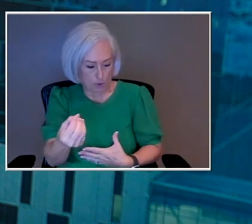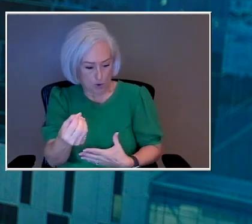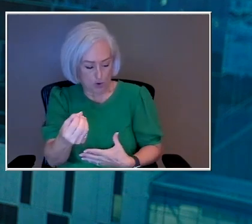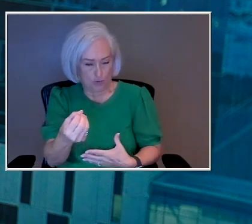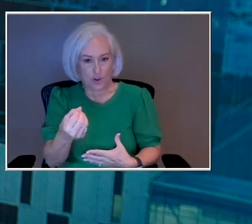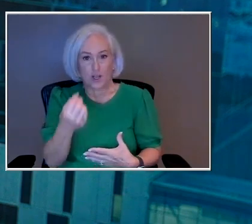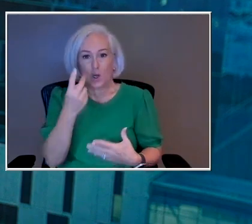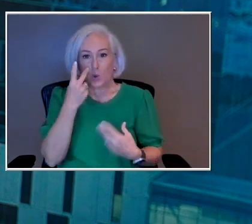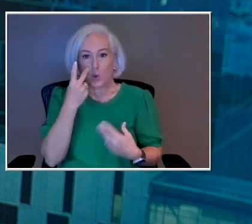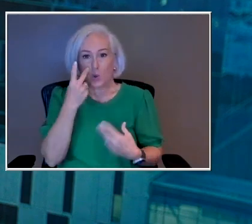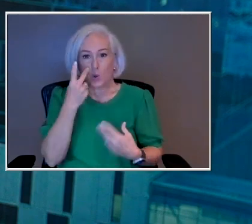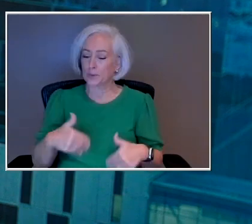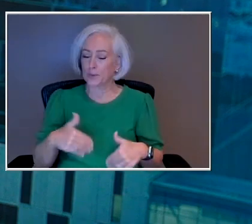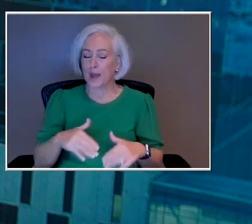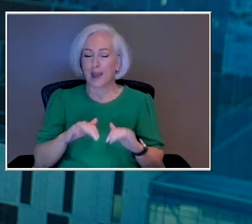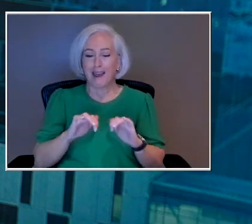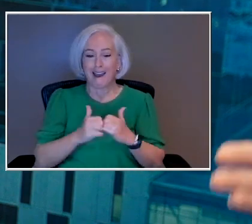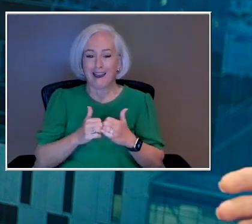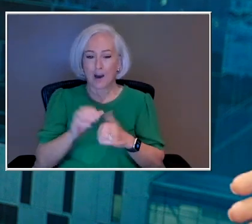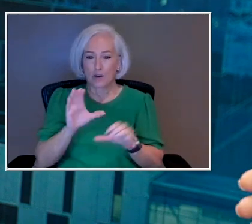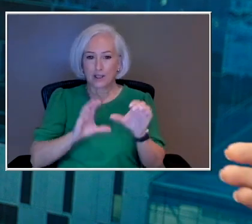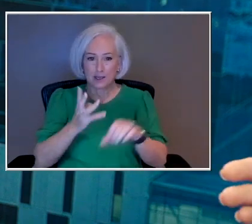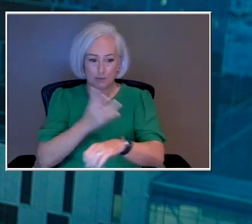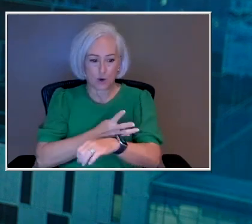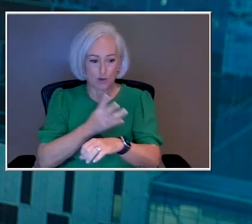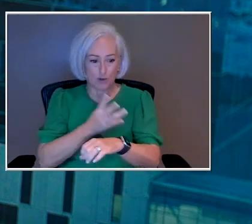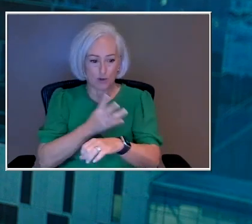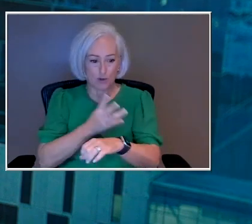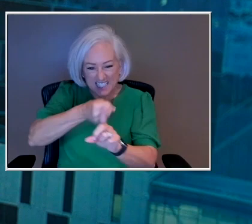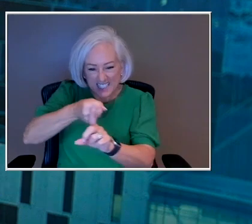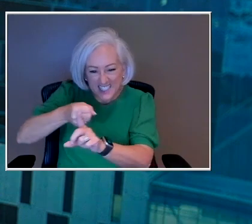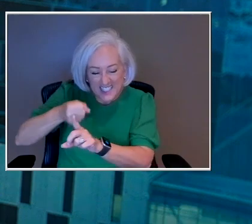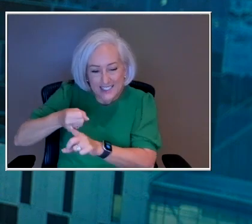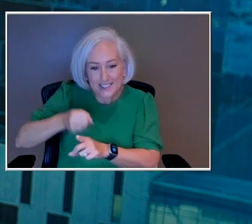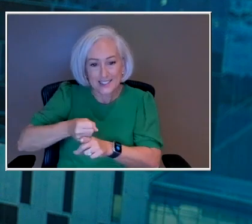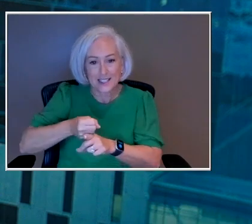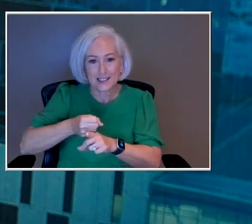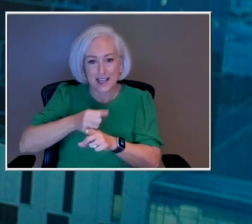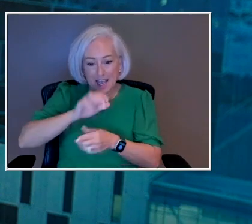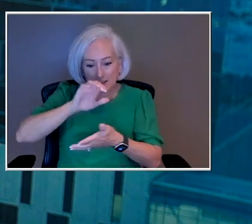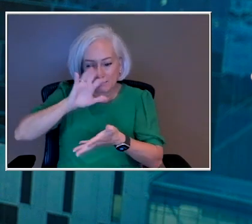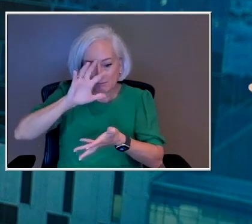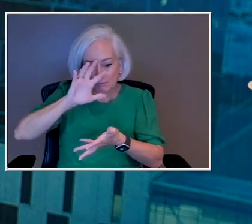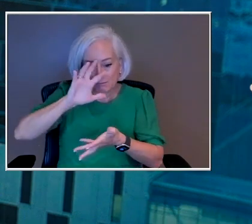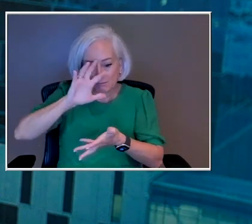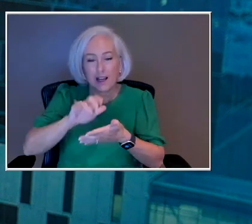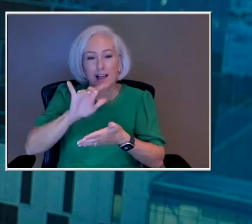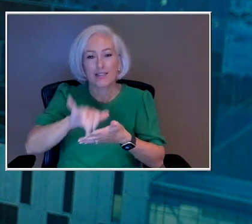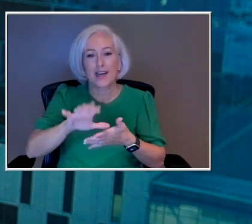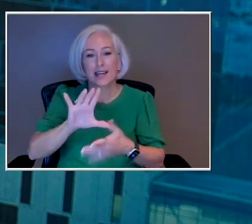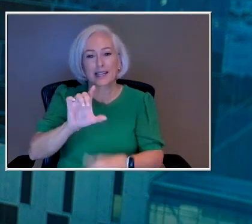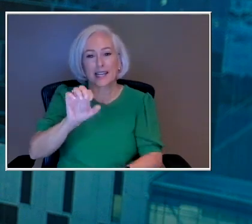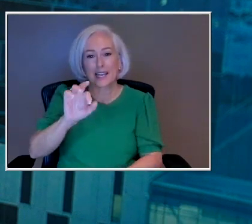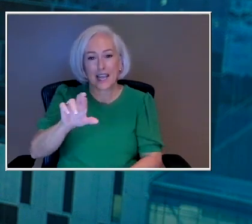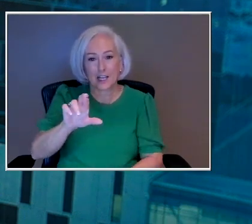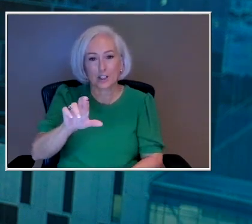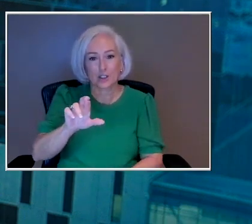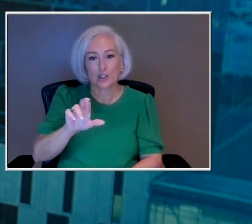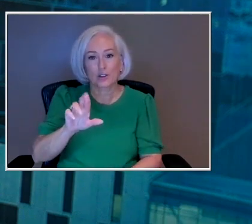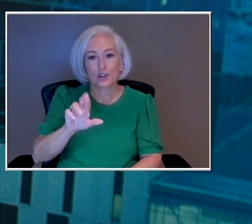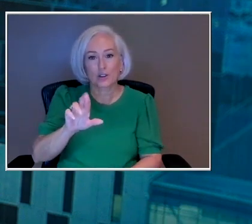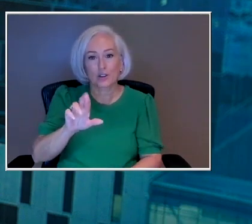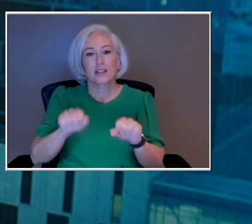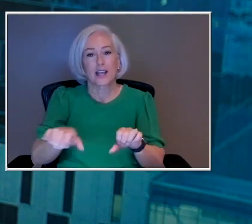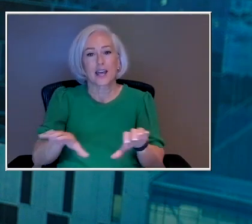that and kill the cancer. And based on that, there may be additional targeted therapies that can now be given, continuing at an even higher level to help with